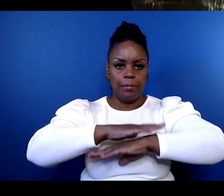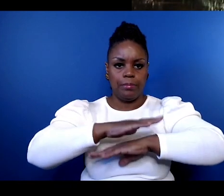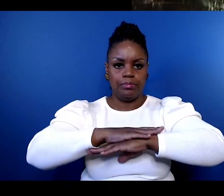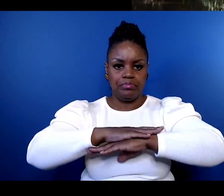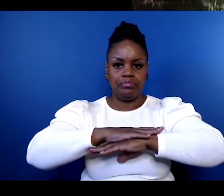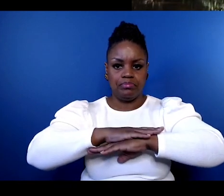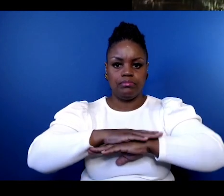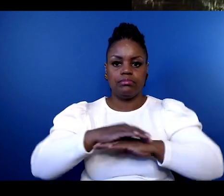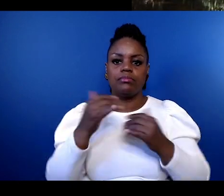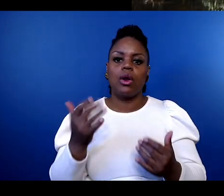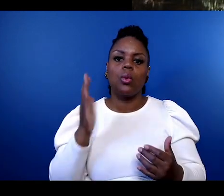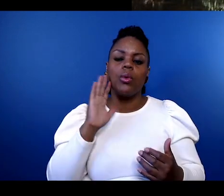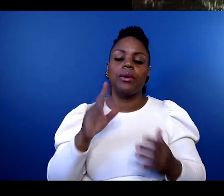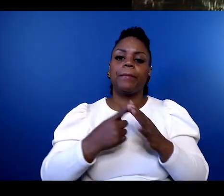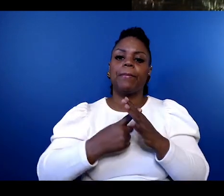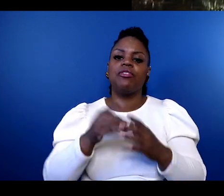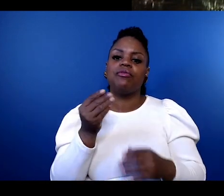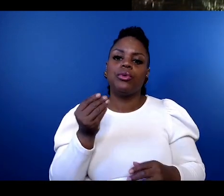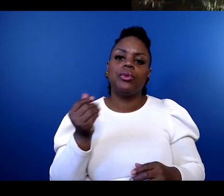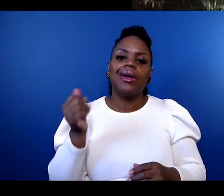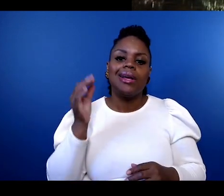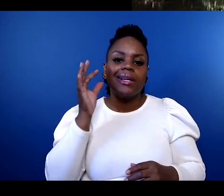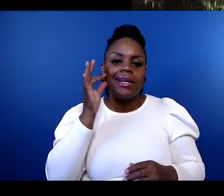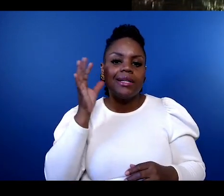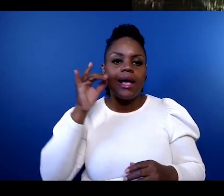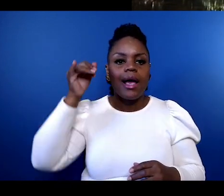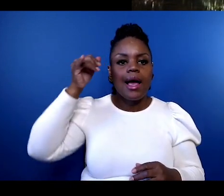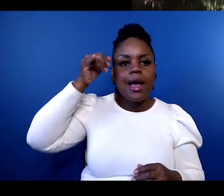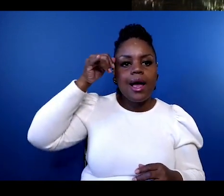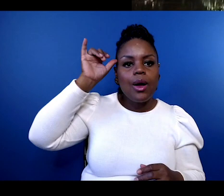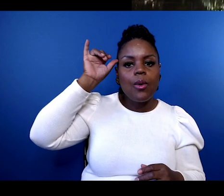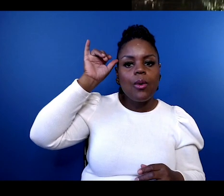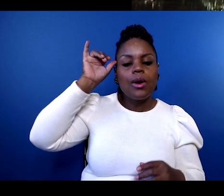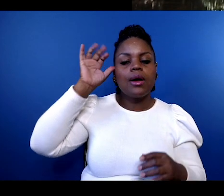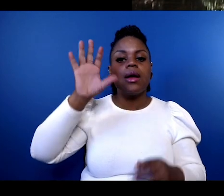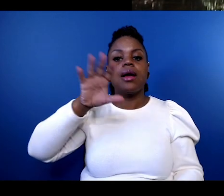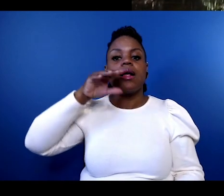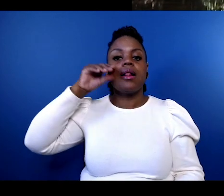Here we're just going to begin a few cat-cows, inhaling as we arch the spine,